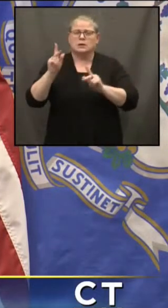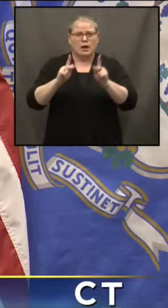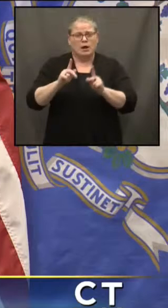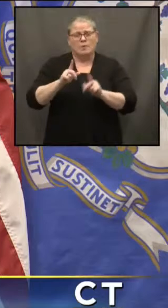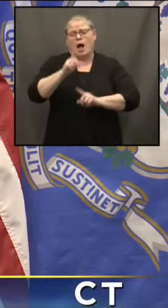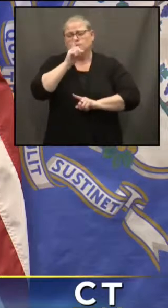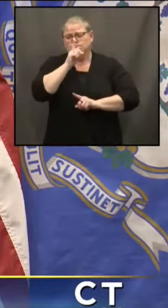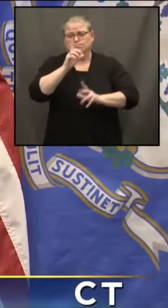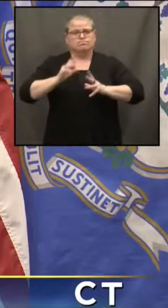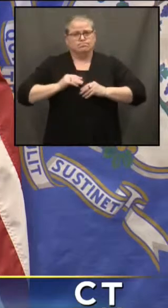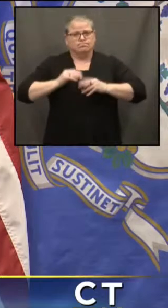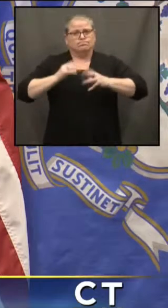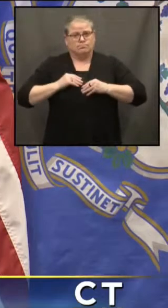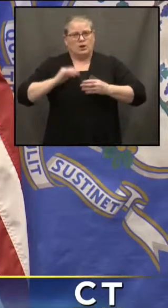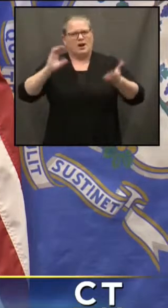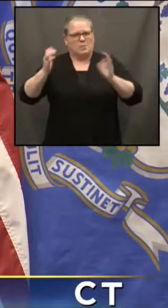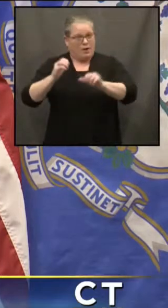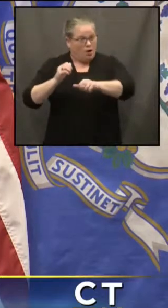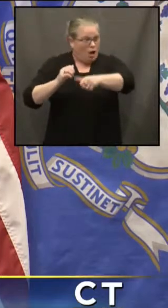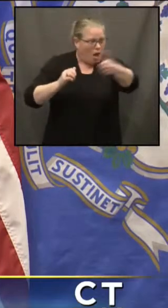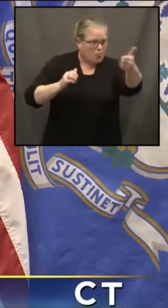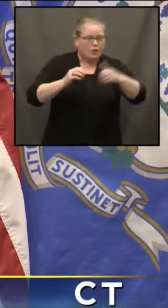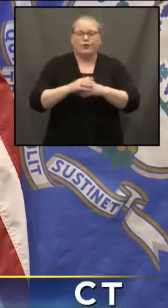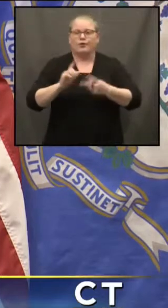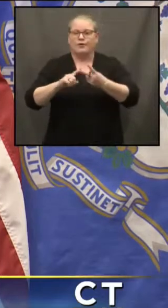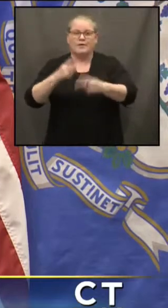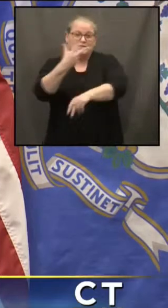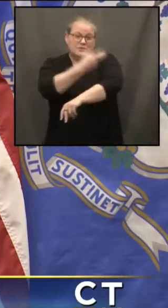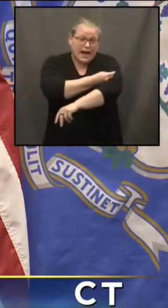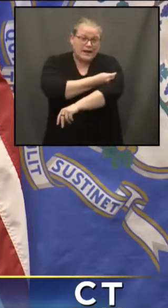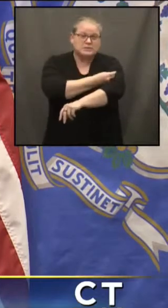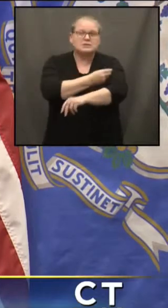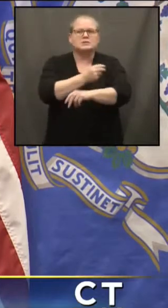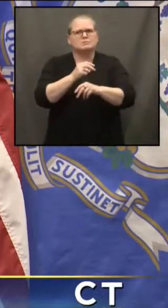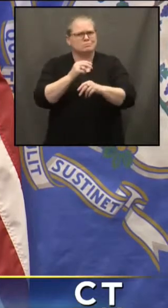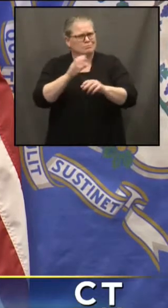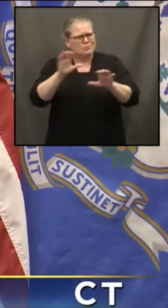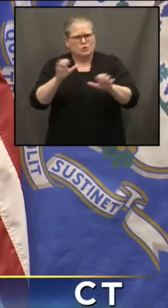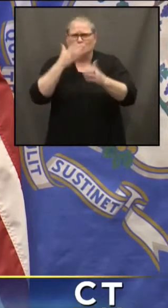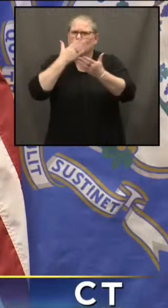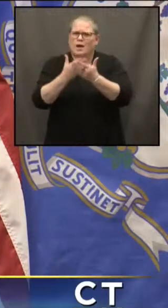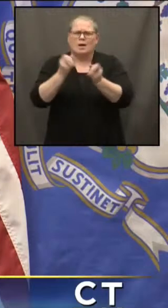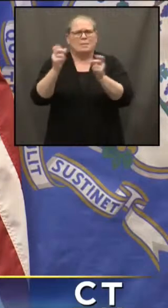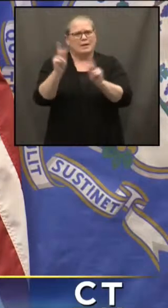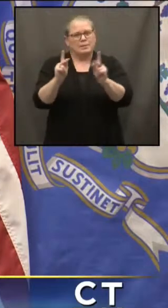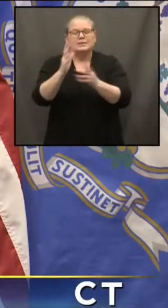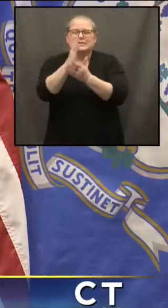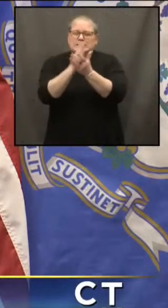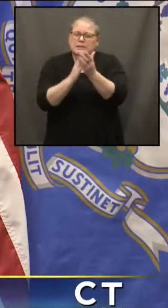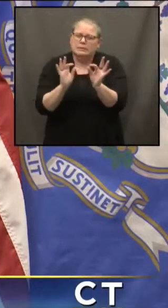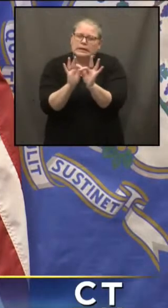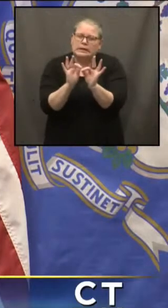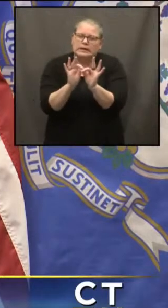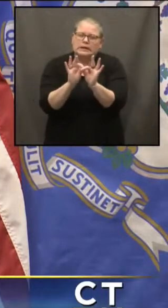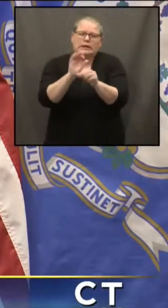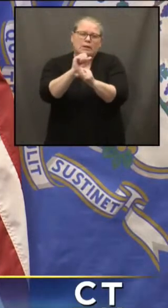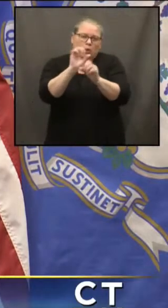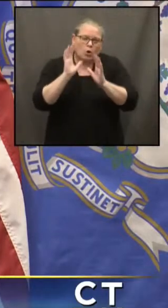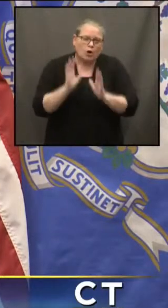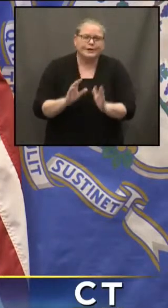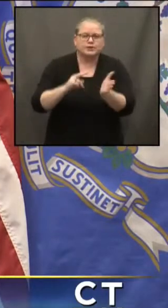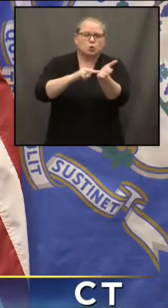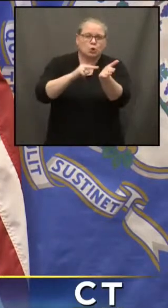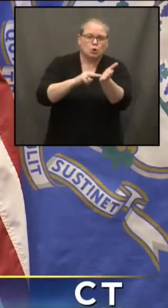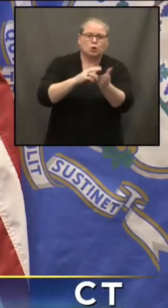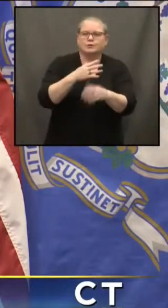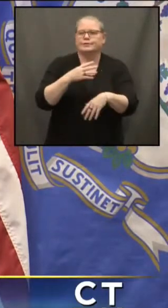on vaccinations. We had to have some mandates at the very end for some key employees like nurses and nursing homes and the